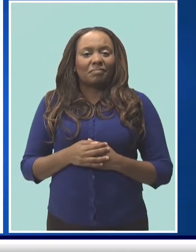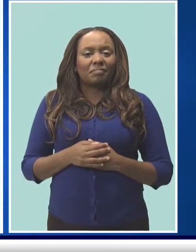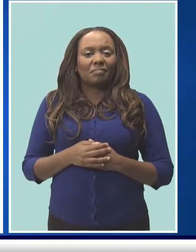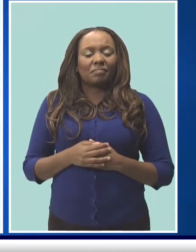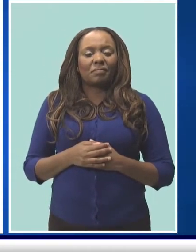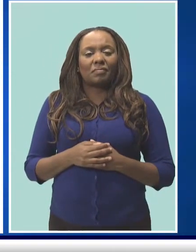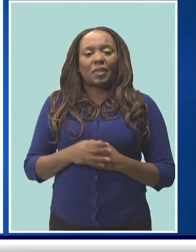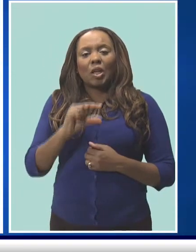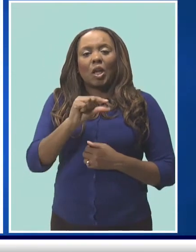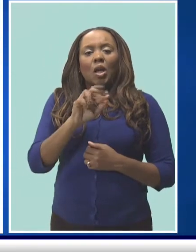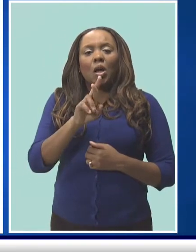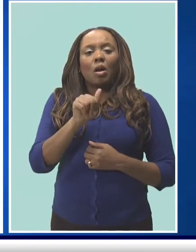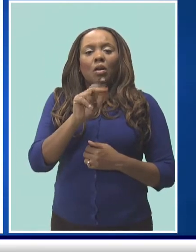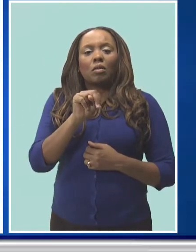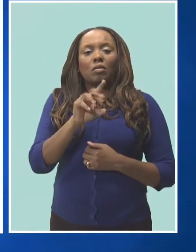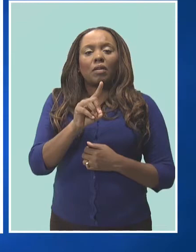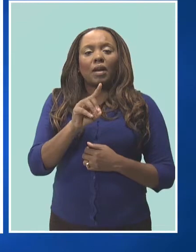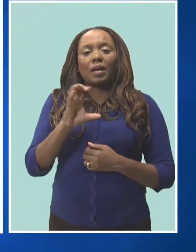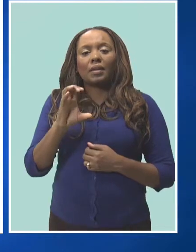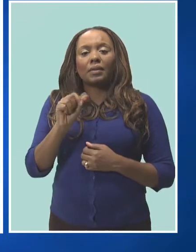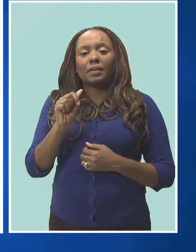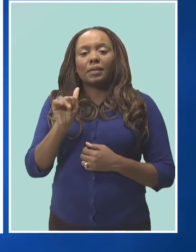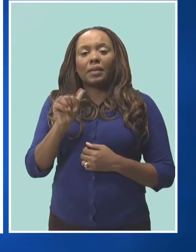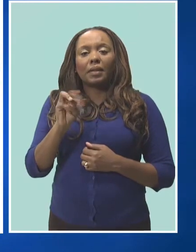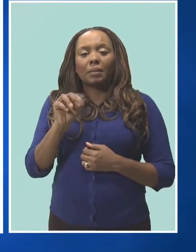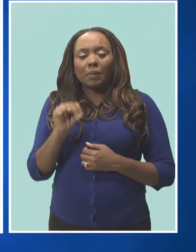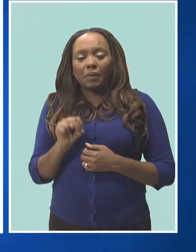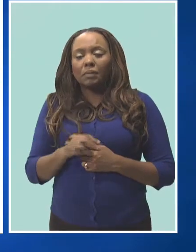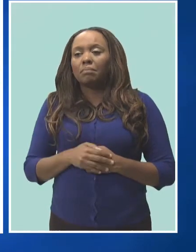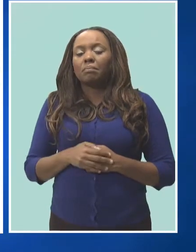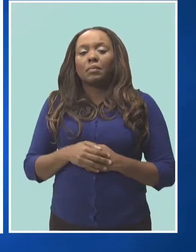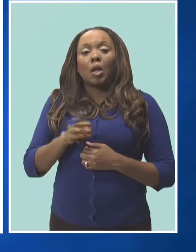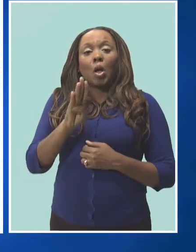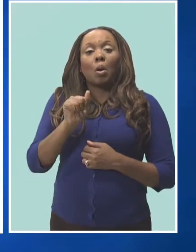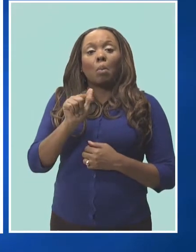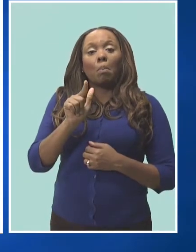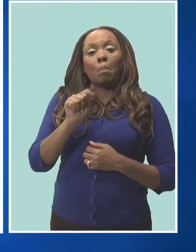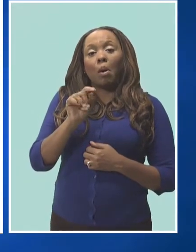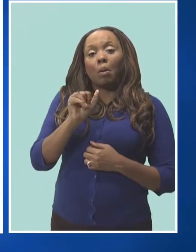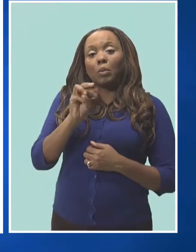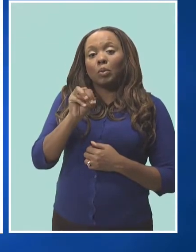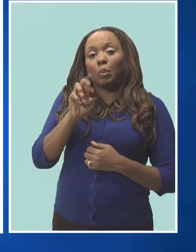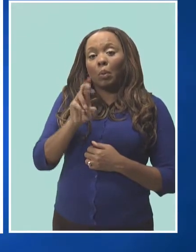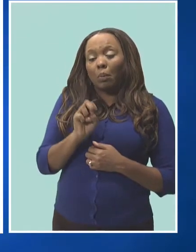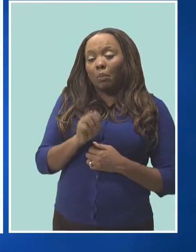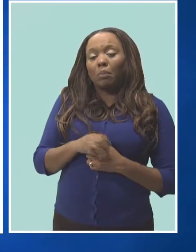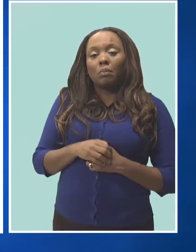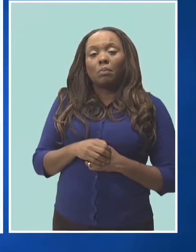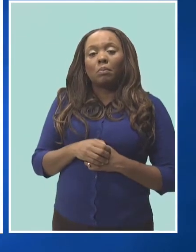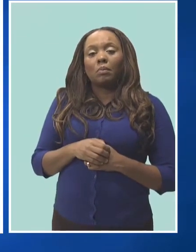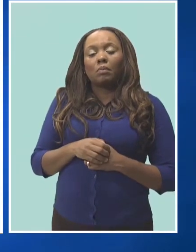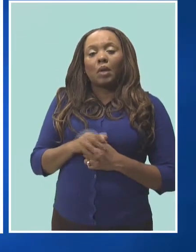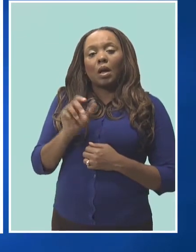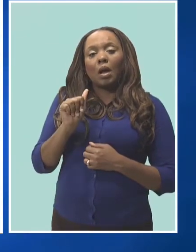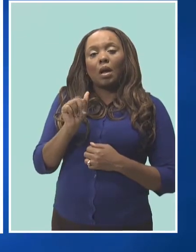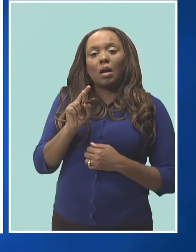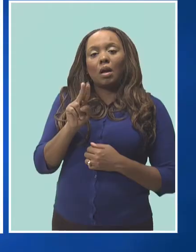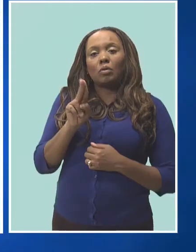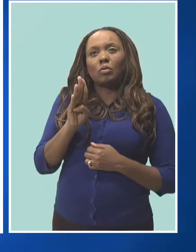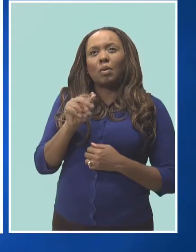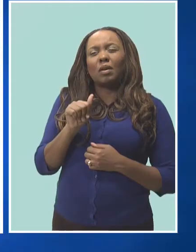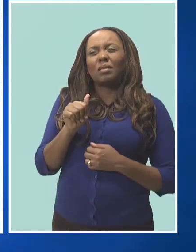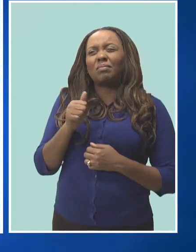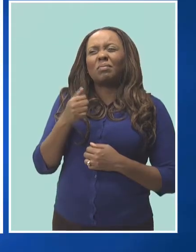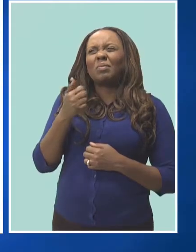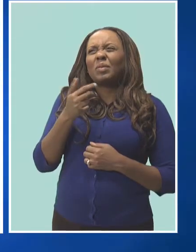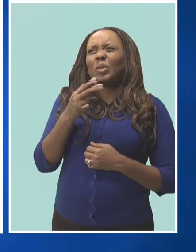Grand Cayman, I did Baltimore, I did one at Aruba as well. I have about 2 or 3 more,